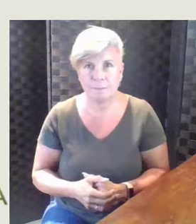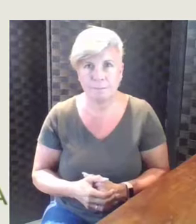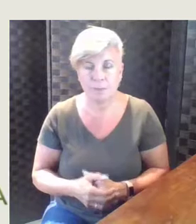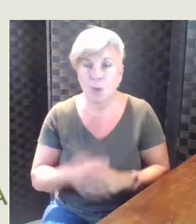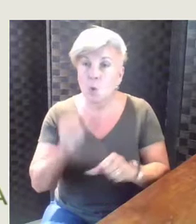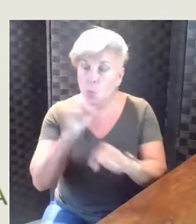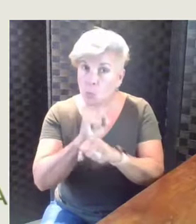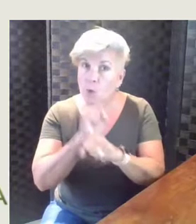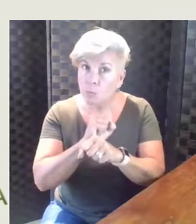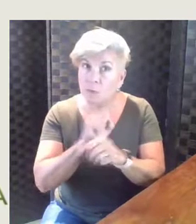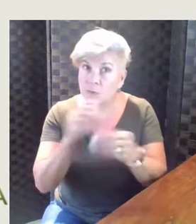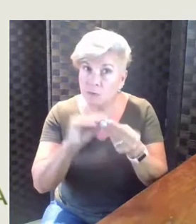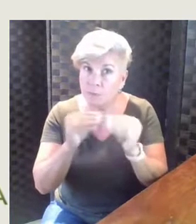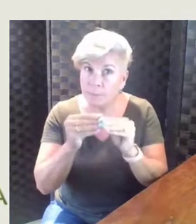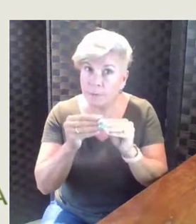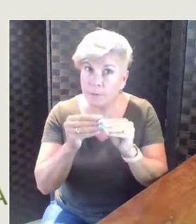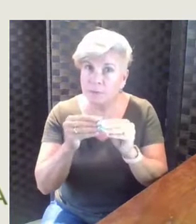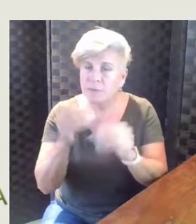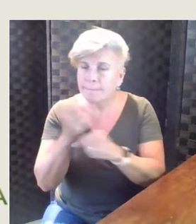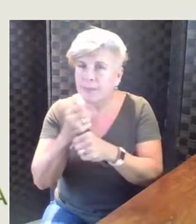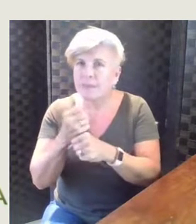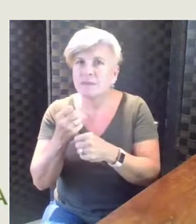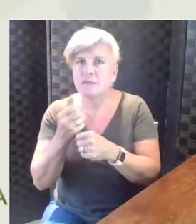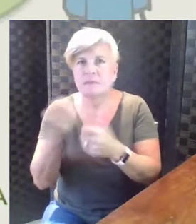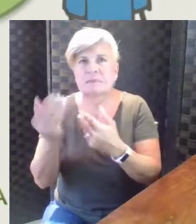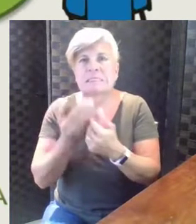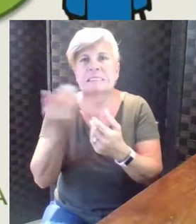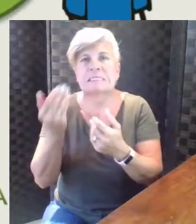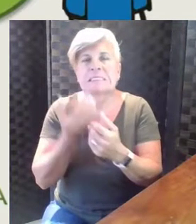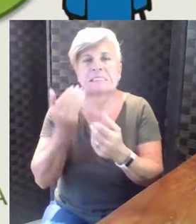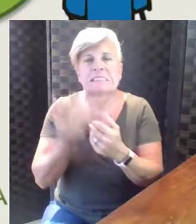We can work with those numbers to make the problem easier.